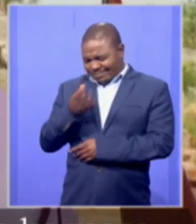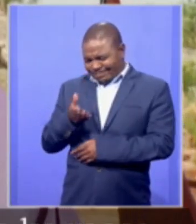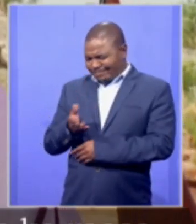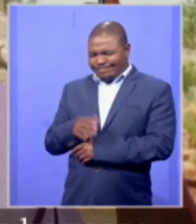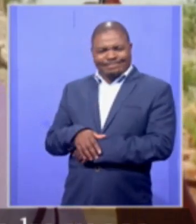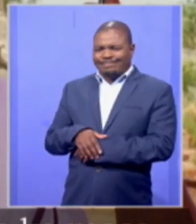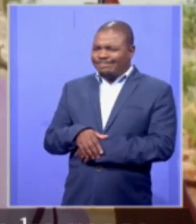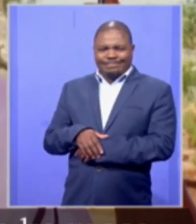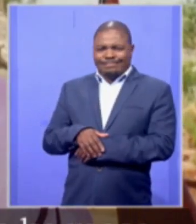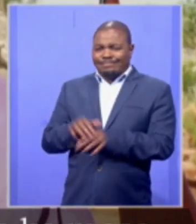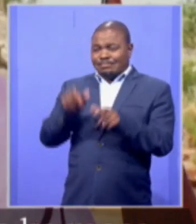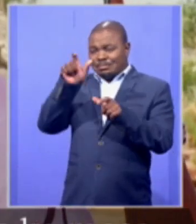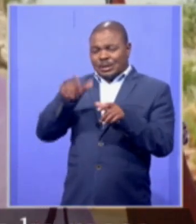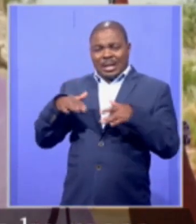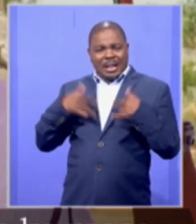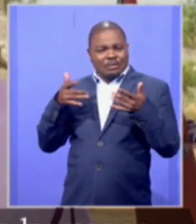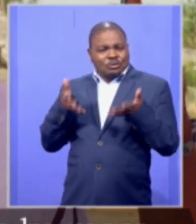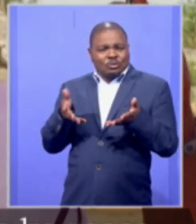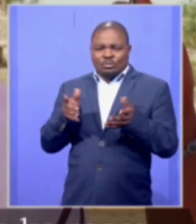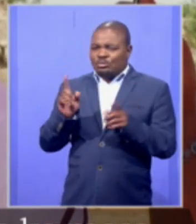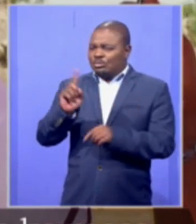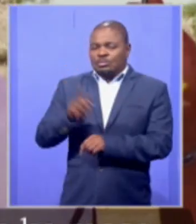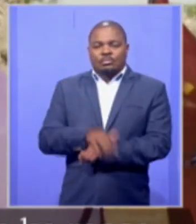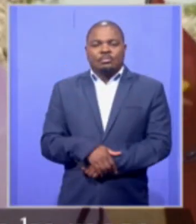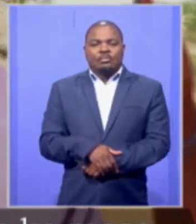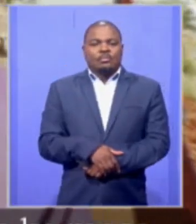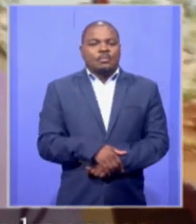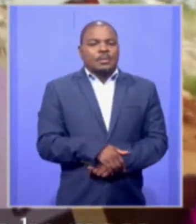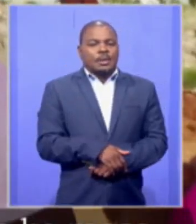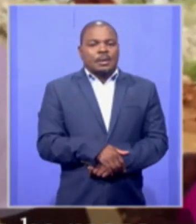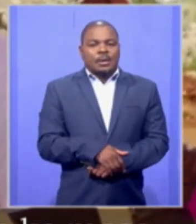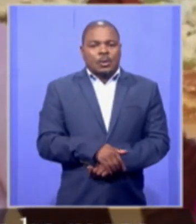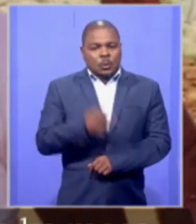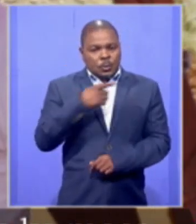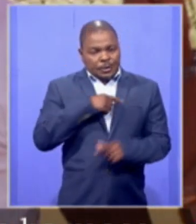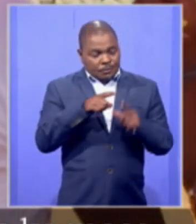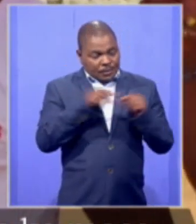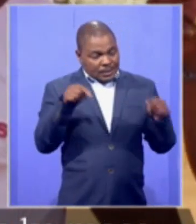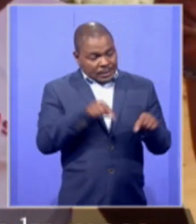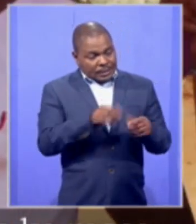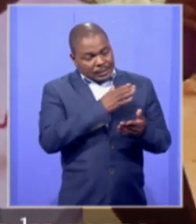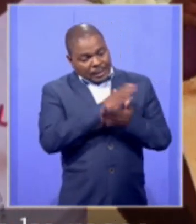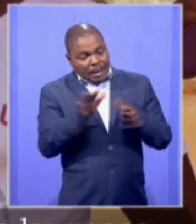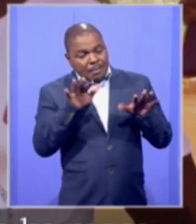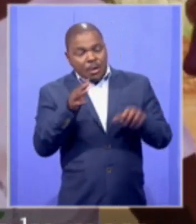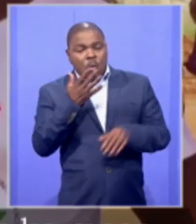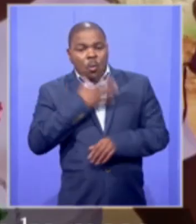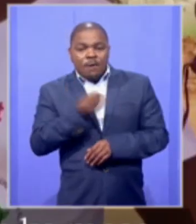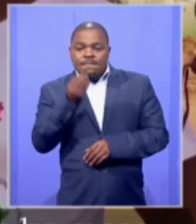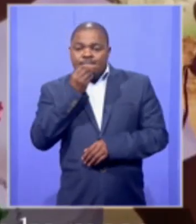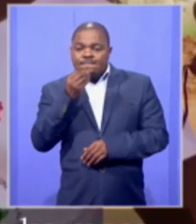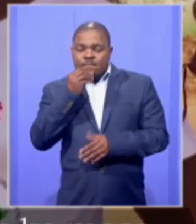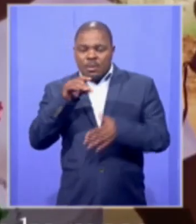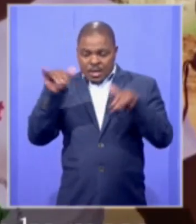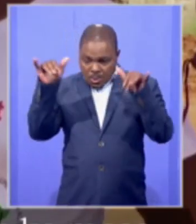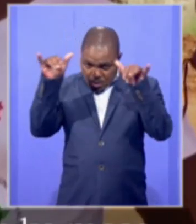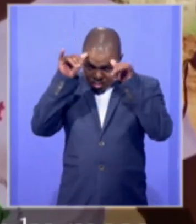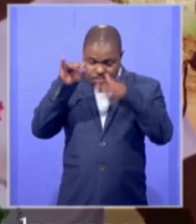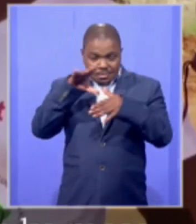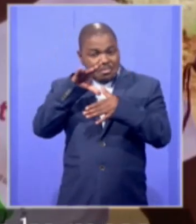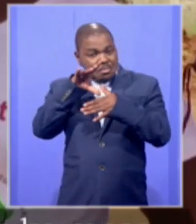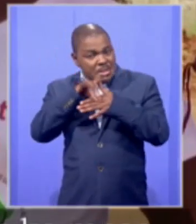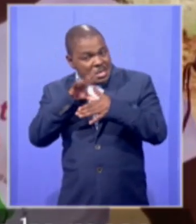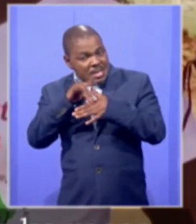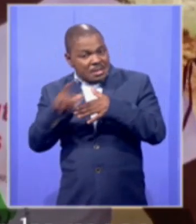se boemo go motho o tshelang o tlhoka go tshela ka tsela eo a re konosetse ka ntlha dijo bang ba kopa dijo tse di tshwanang le nama ya kgomo kgotsa steak